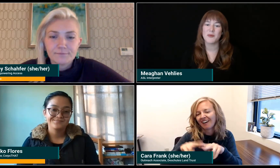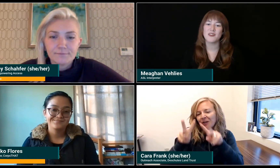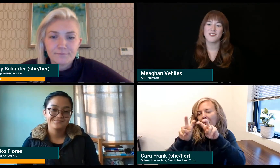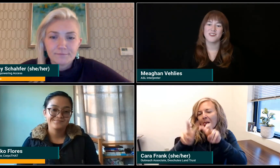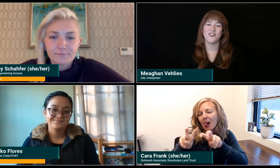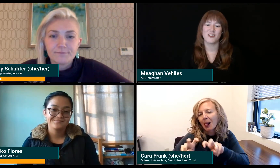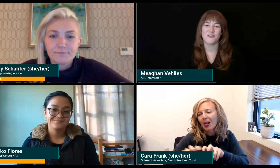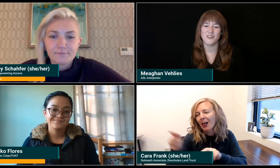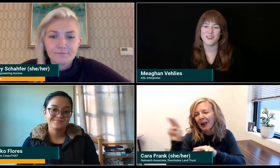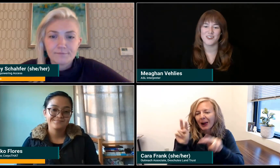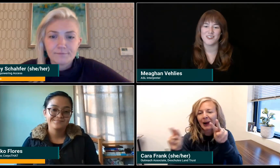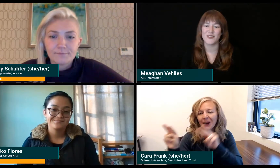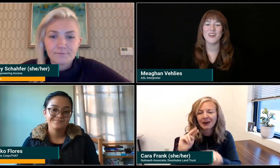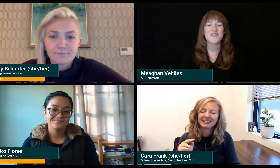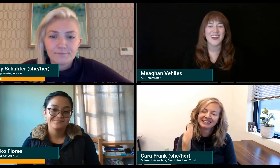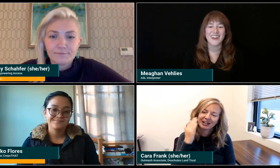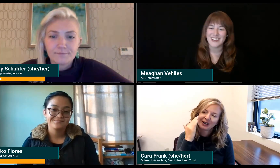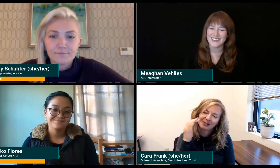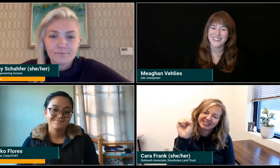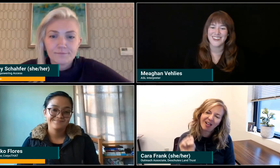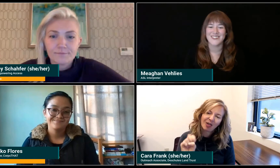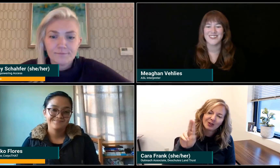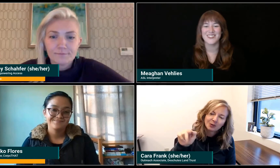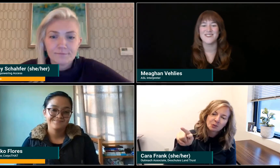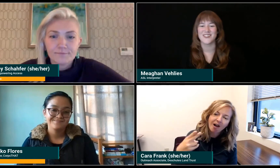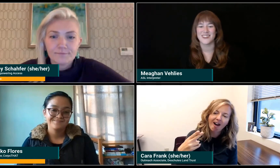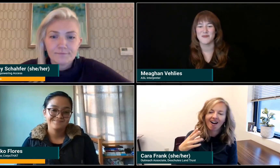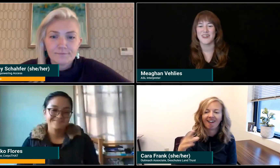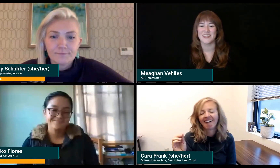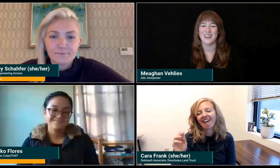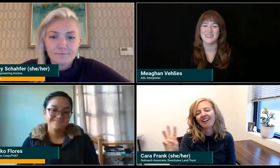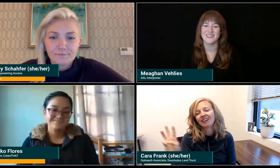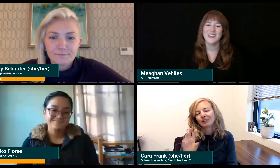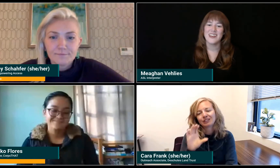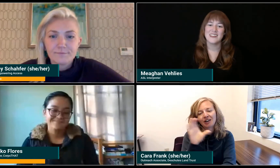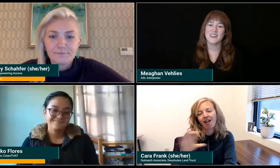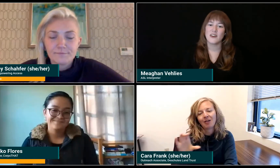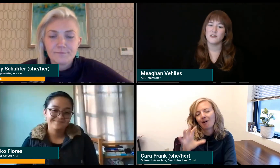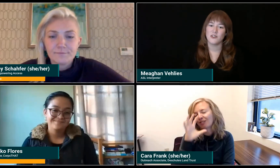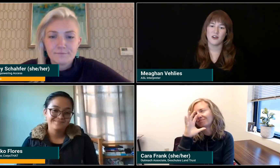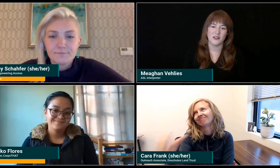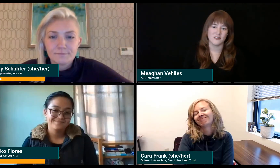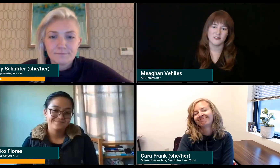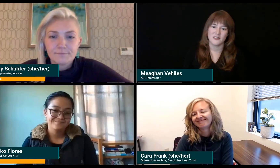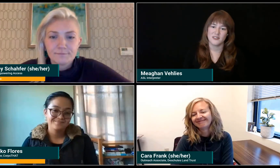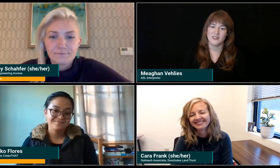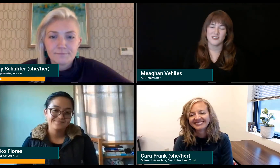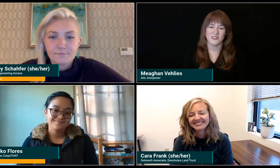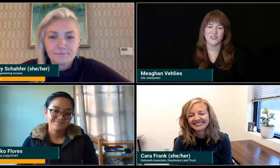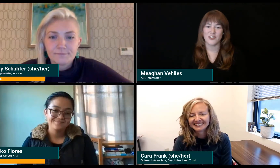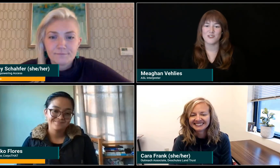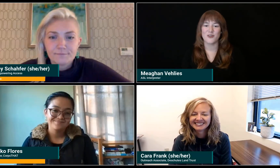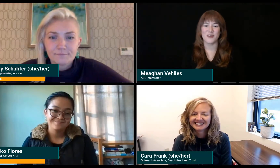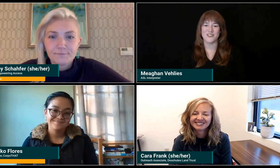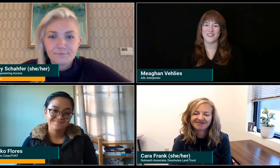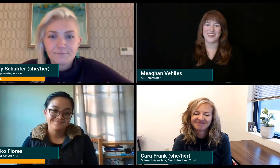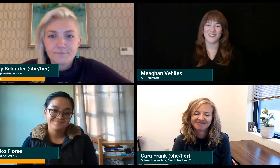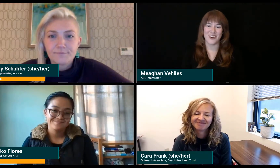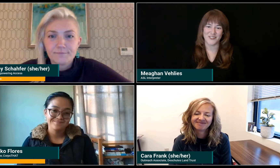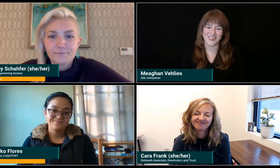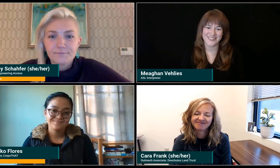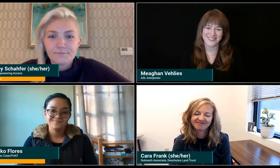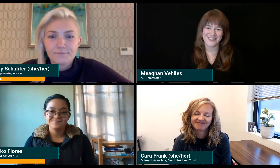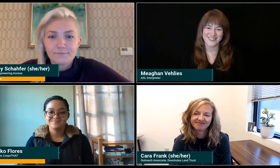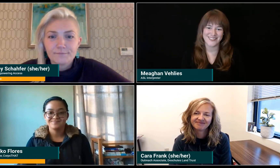I'm a bit of a geography nerd, so I love that kind of stuff. I love learning about that, and South Utah, and just has so much of